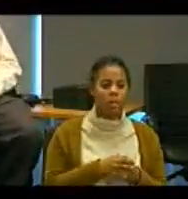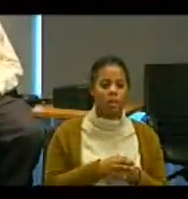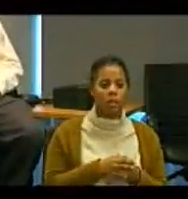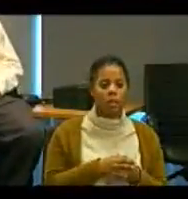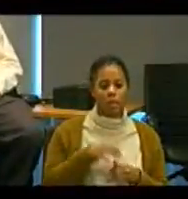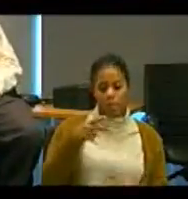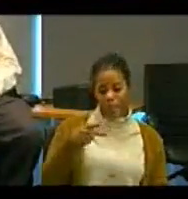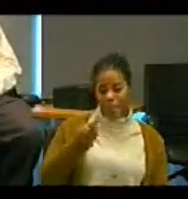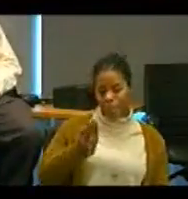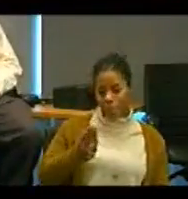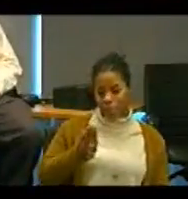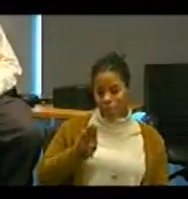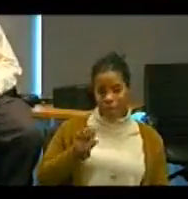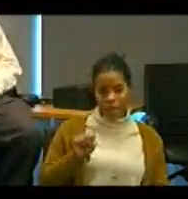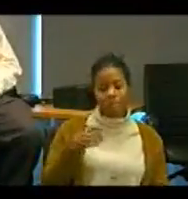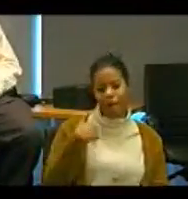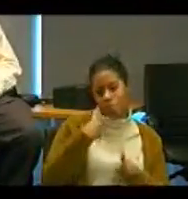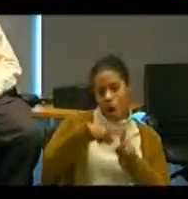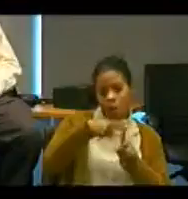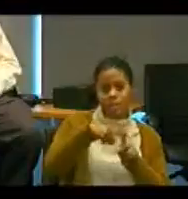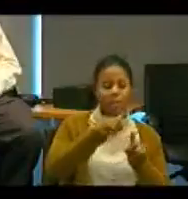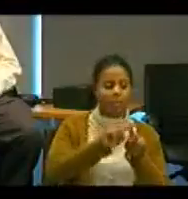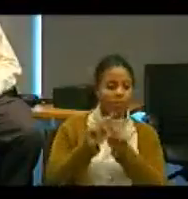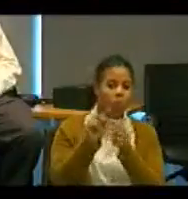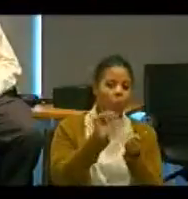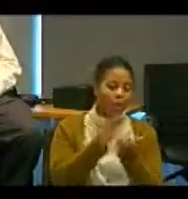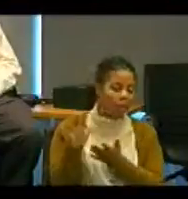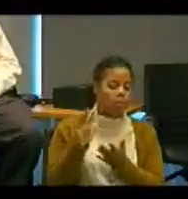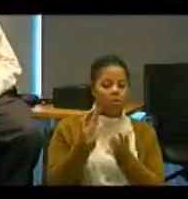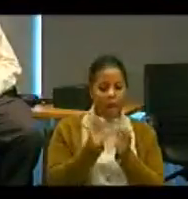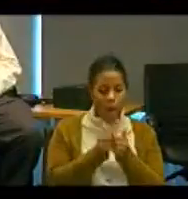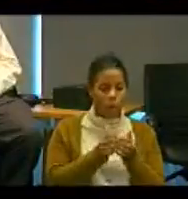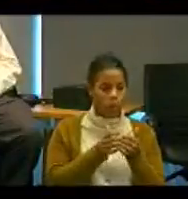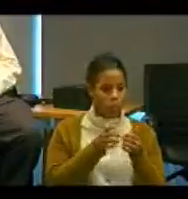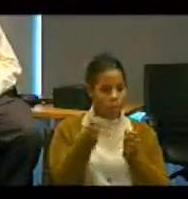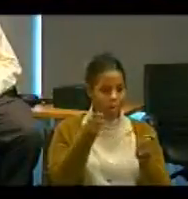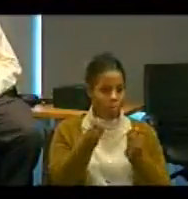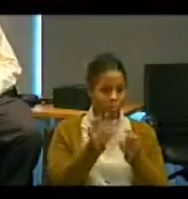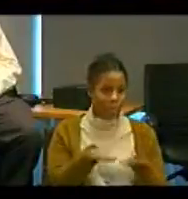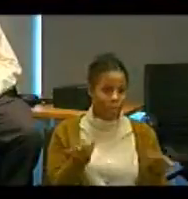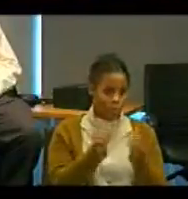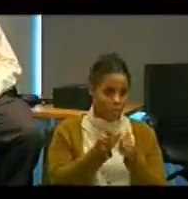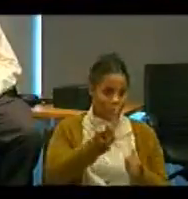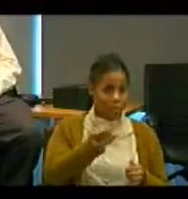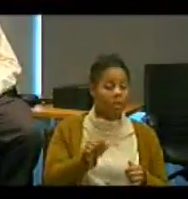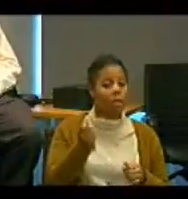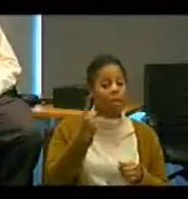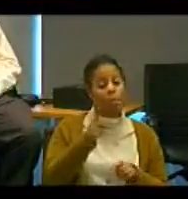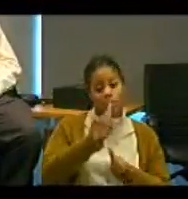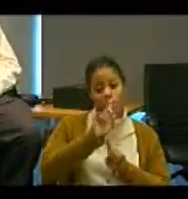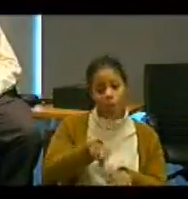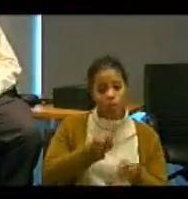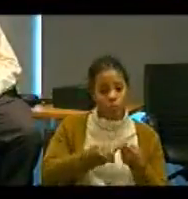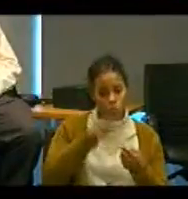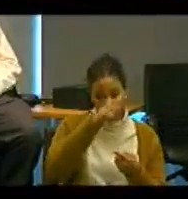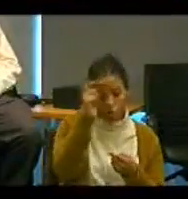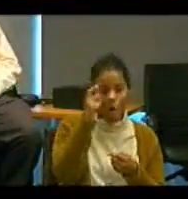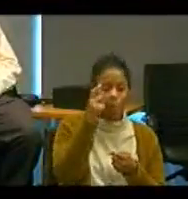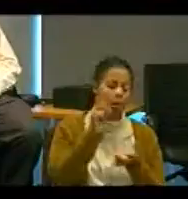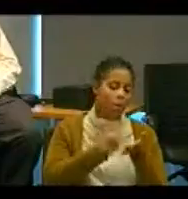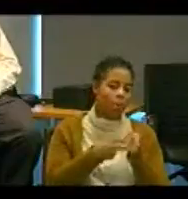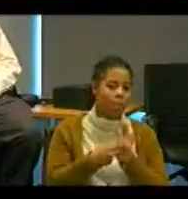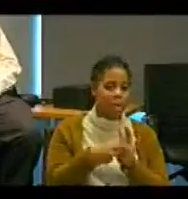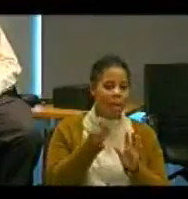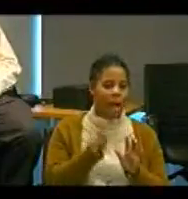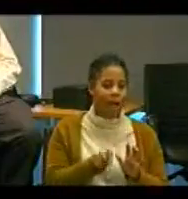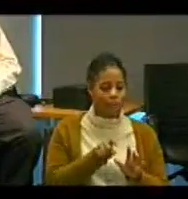with disabilities, but it is important to understand that being responsive to trauma also means developing strategies to address the institutional harms